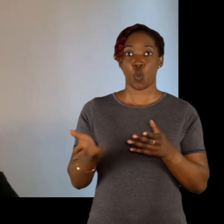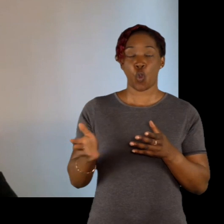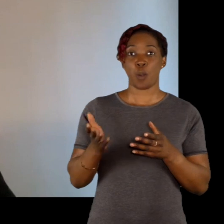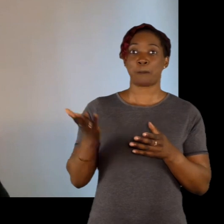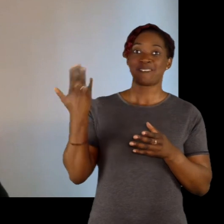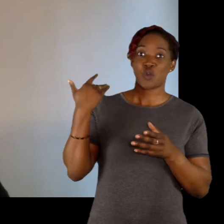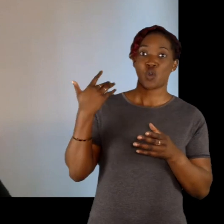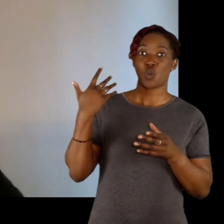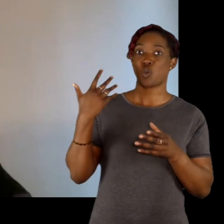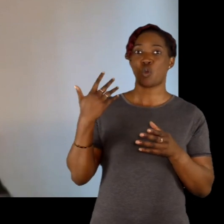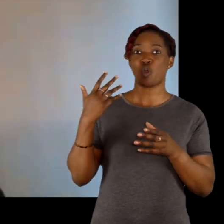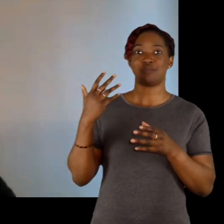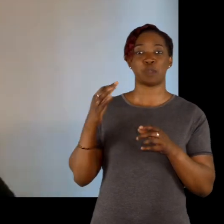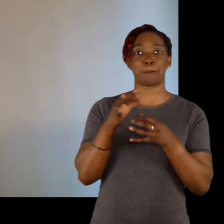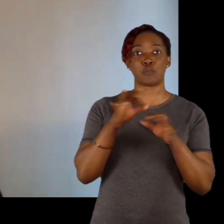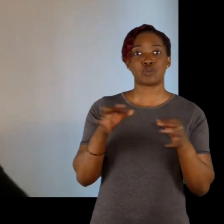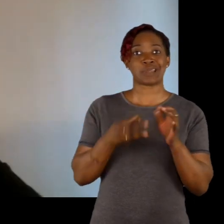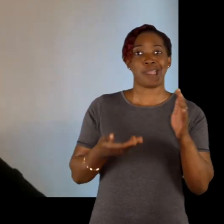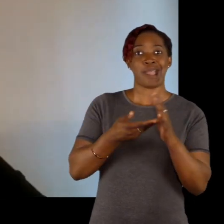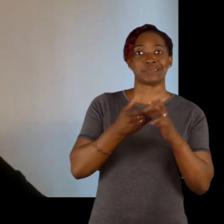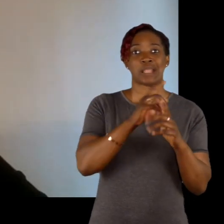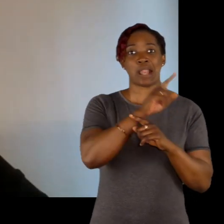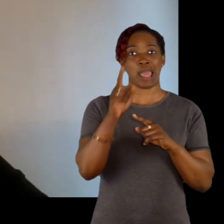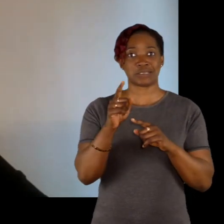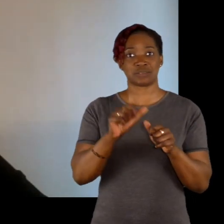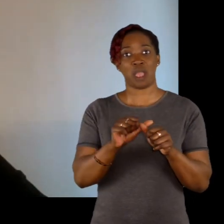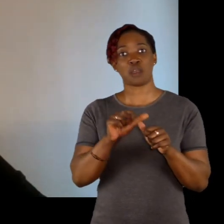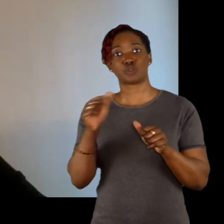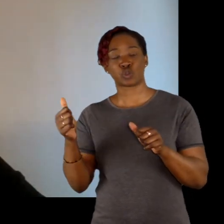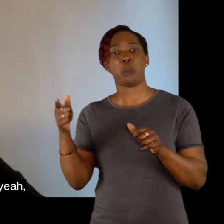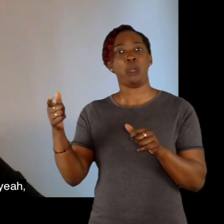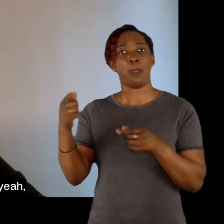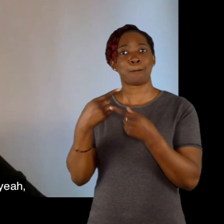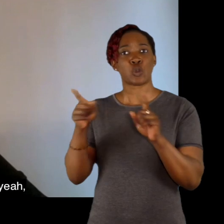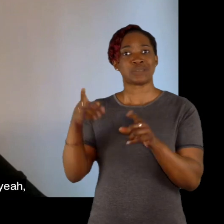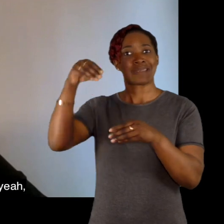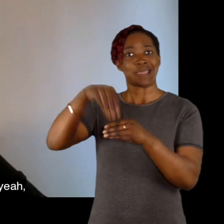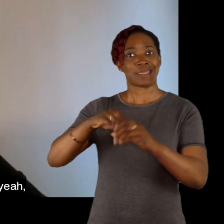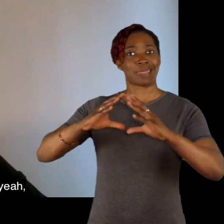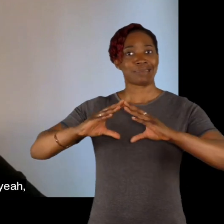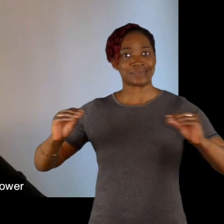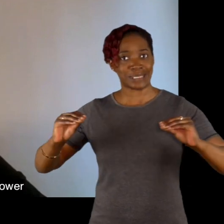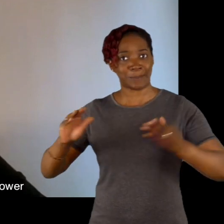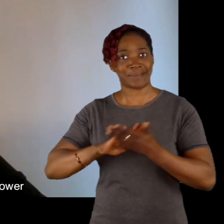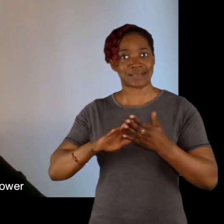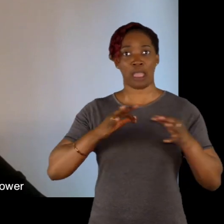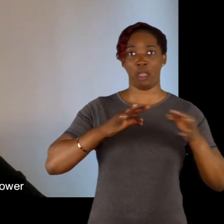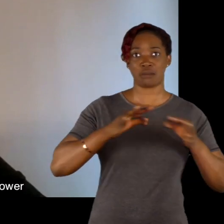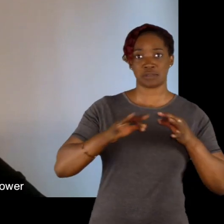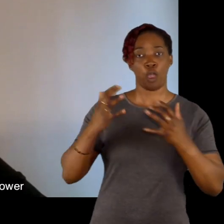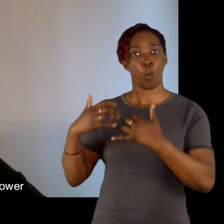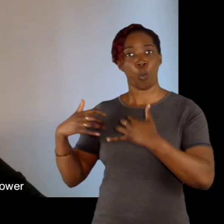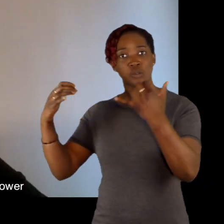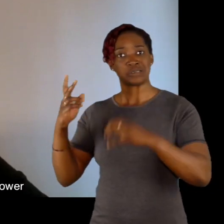non-diegetic. You've got the radio and then it kind of turns to like a score. I think that's really good. But yeah, it definitely